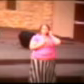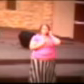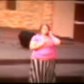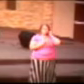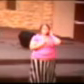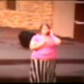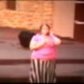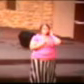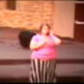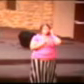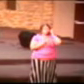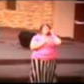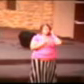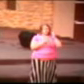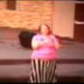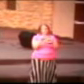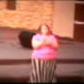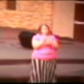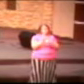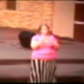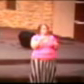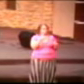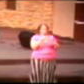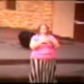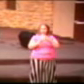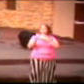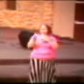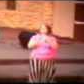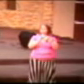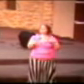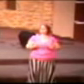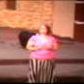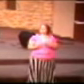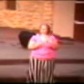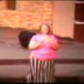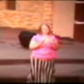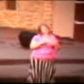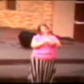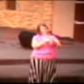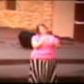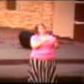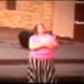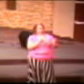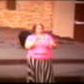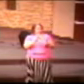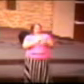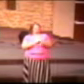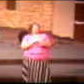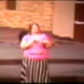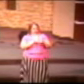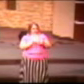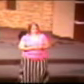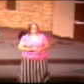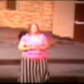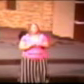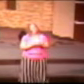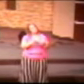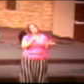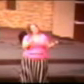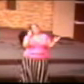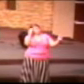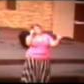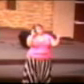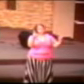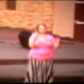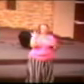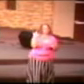ours, uninspired. Now, there may be different parts that connect with you in different ways, but hopefully at